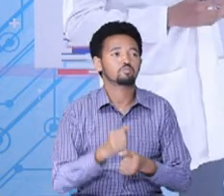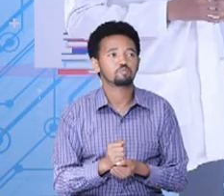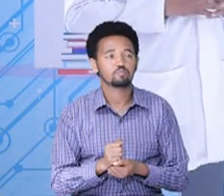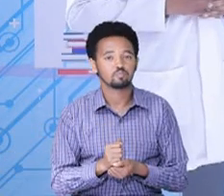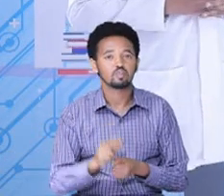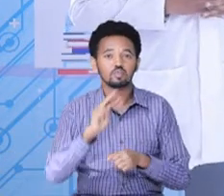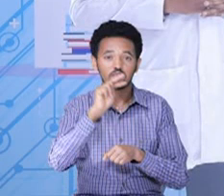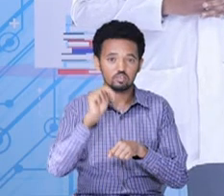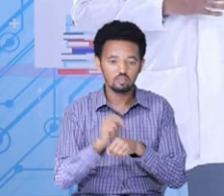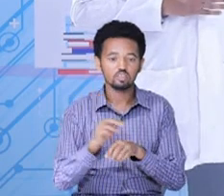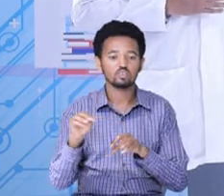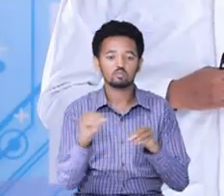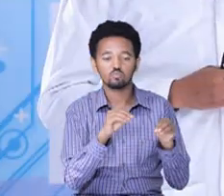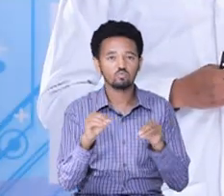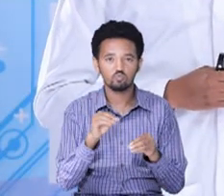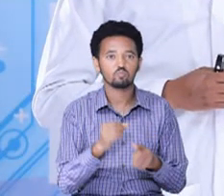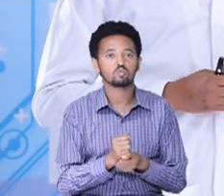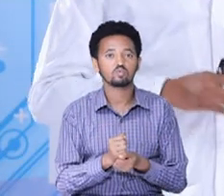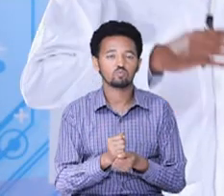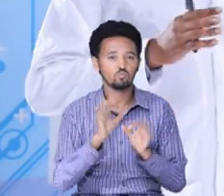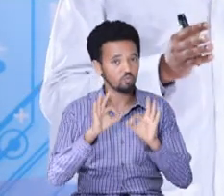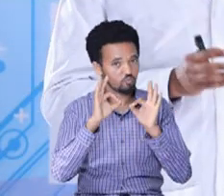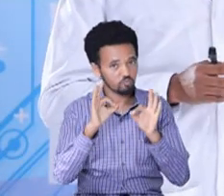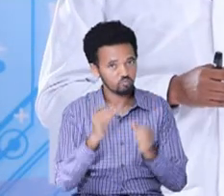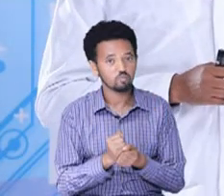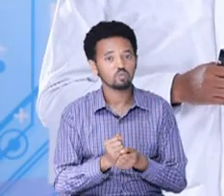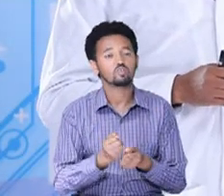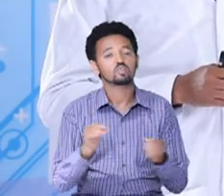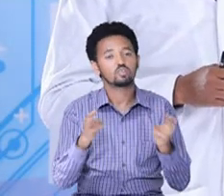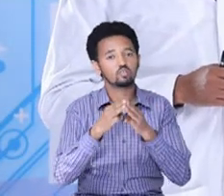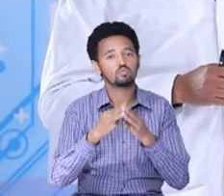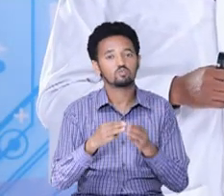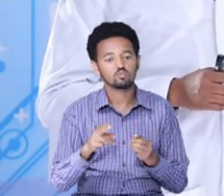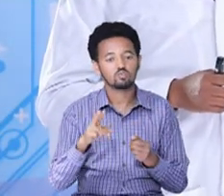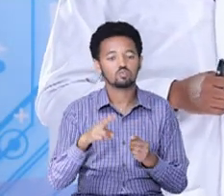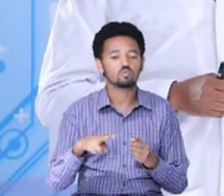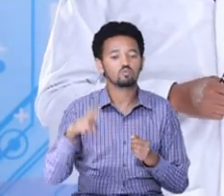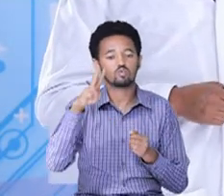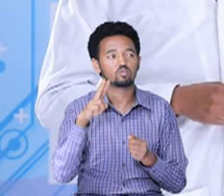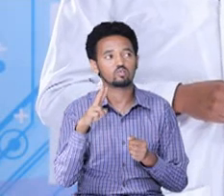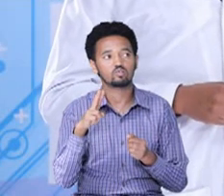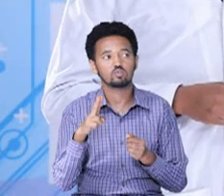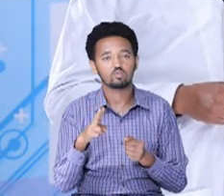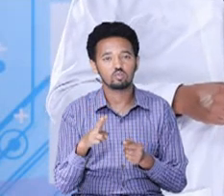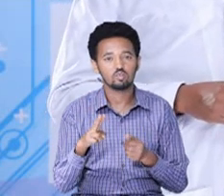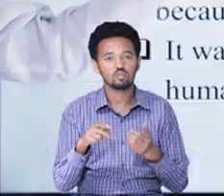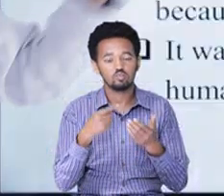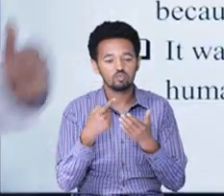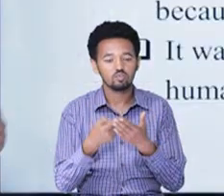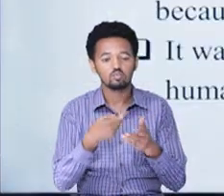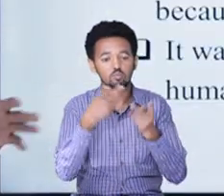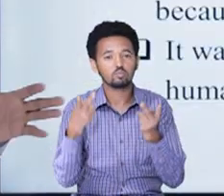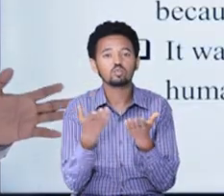The national liberation movement took mainly into two forms or into two courses, violent and non-violent. The violent, a